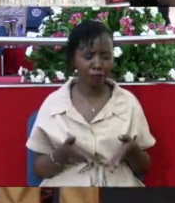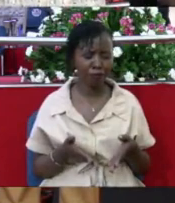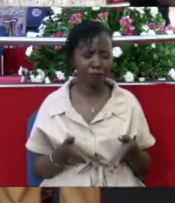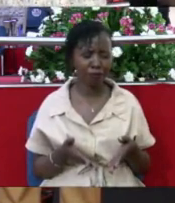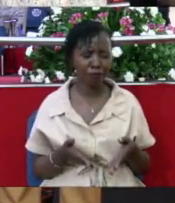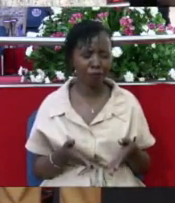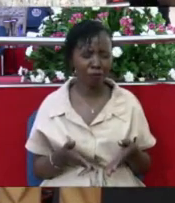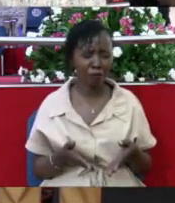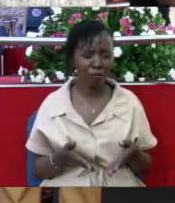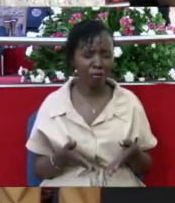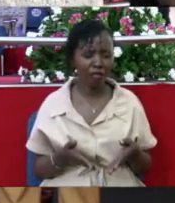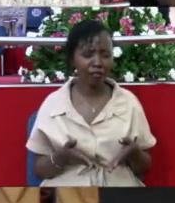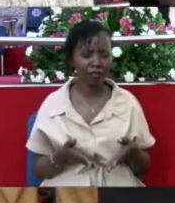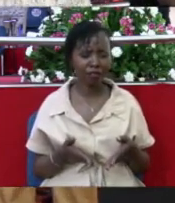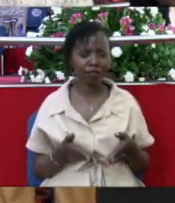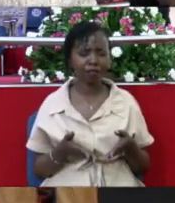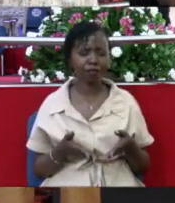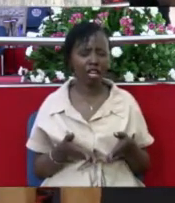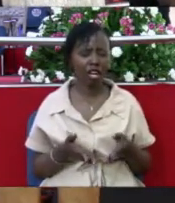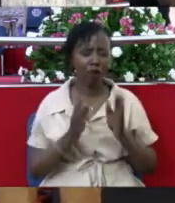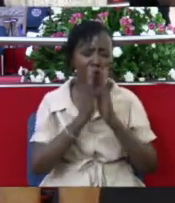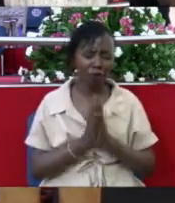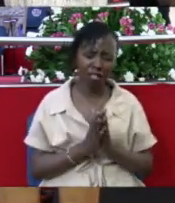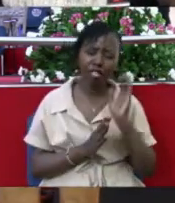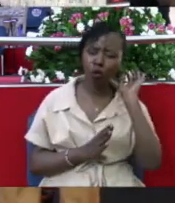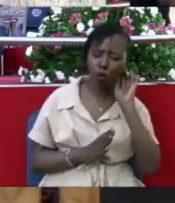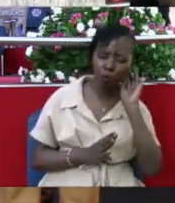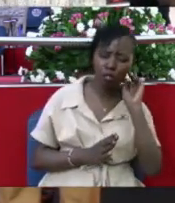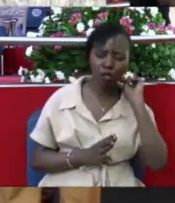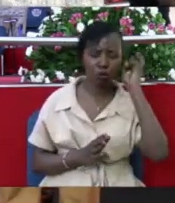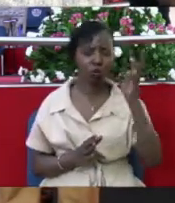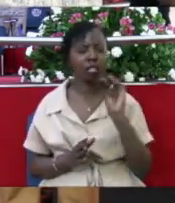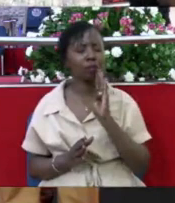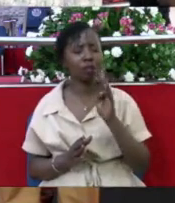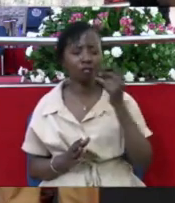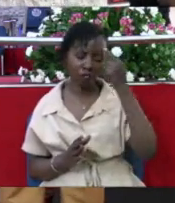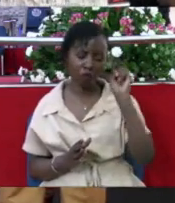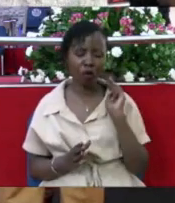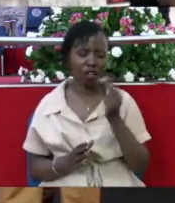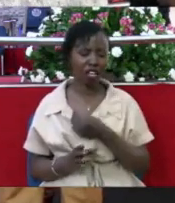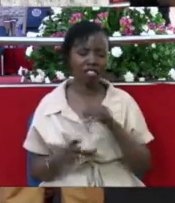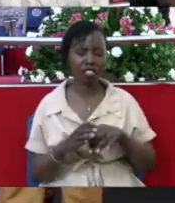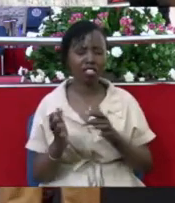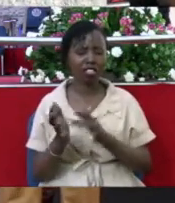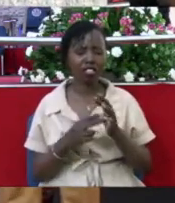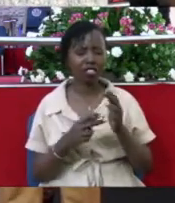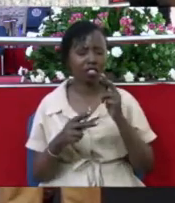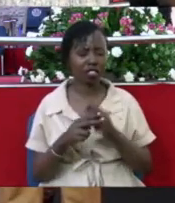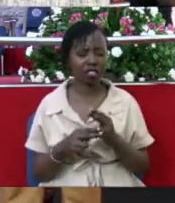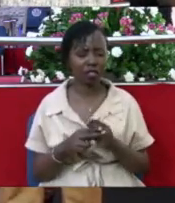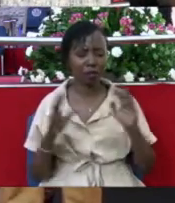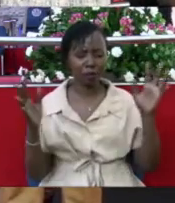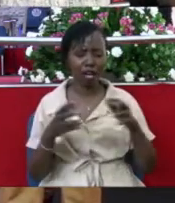Immediate obedience will be our portion. Ya kwamba kutii kutakuwa nafasi yetu. In the name of Jesus Christ. Kwa jina la Yesu.